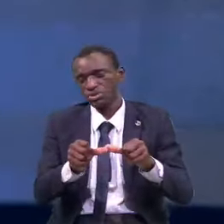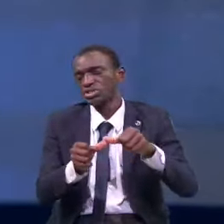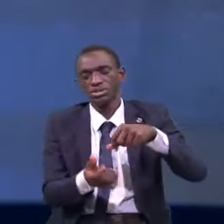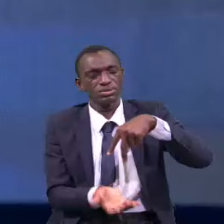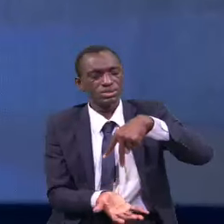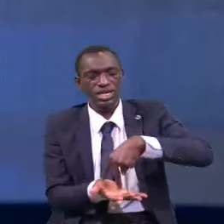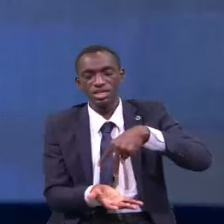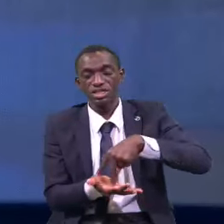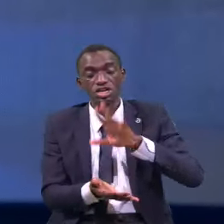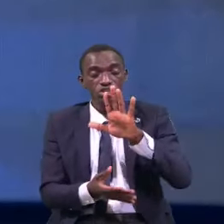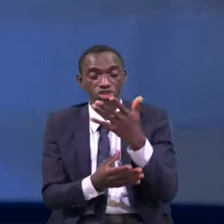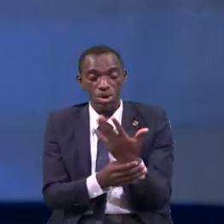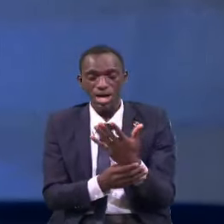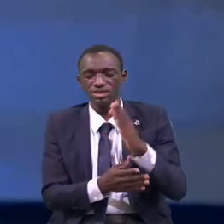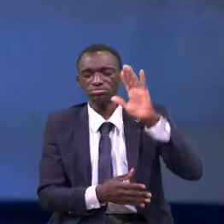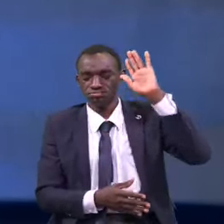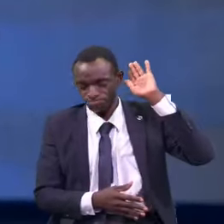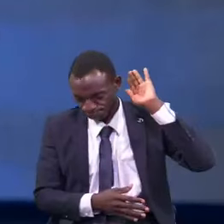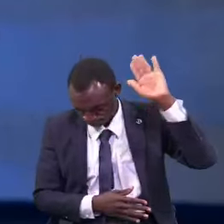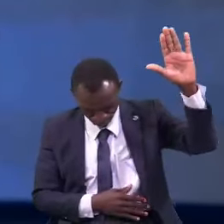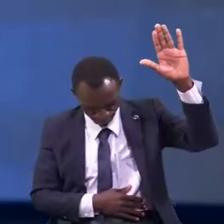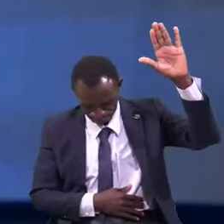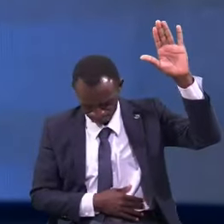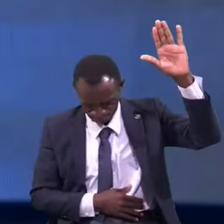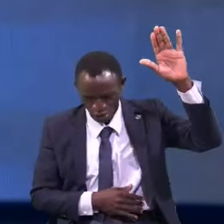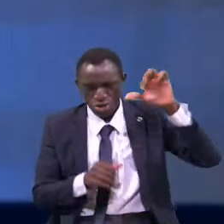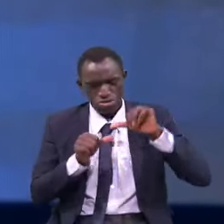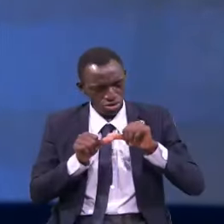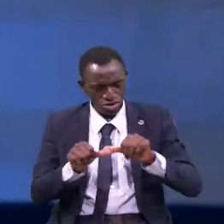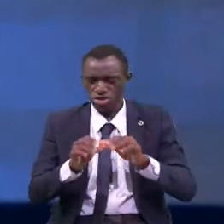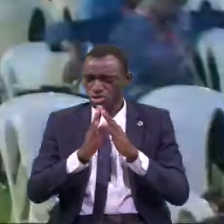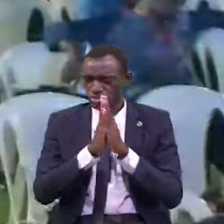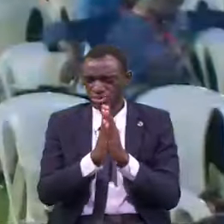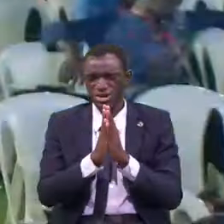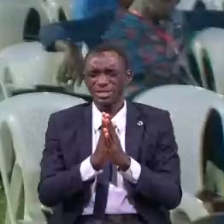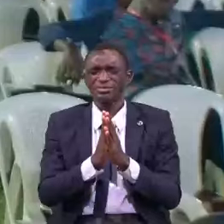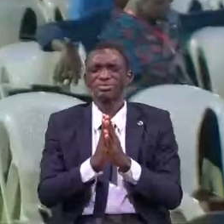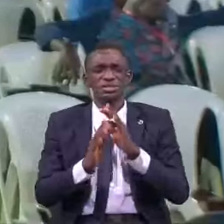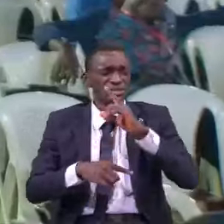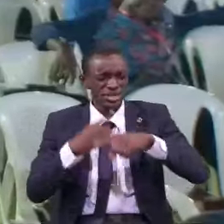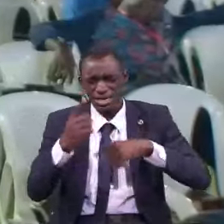hand up. Your salvation has now come.